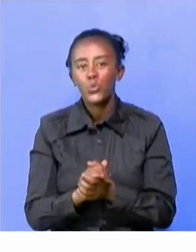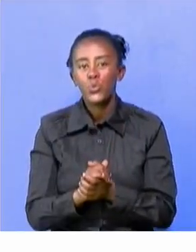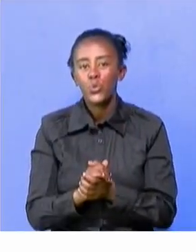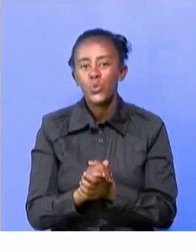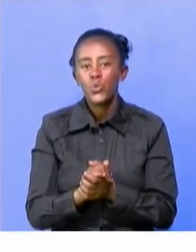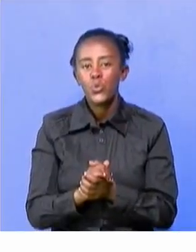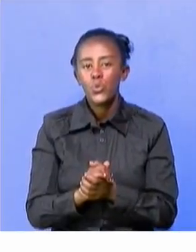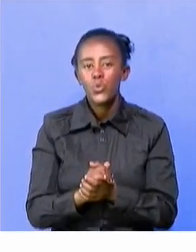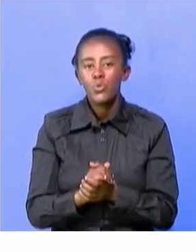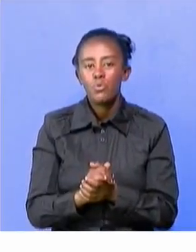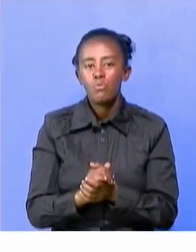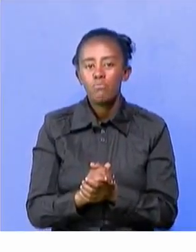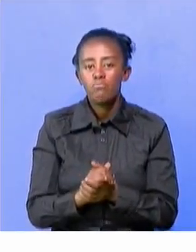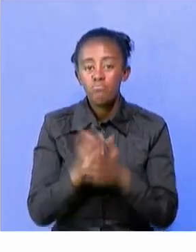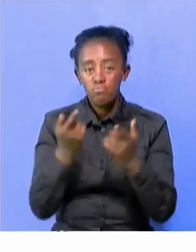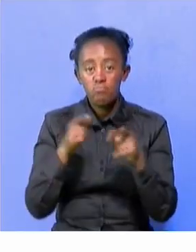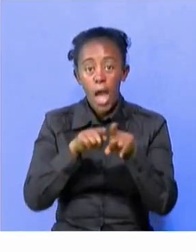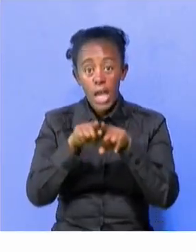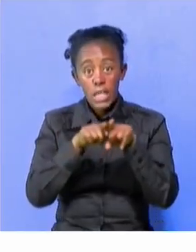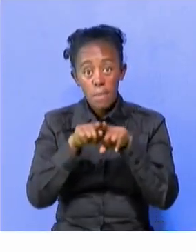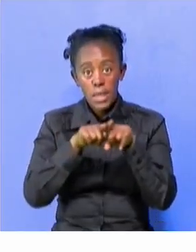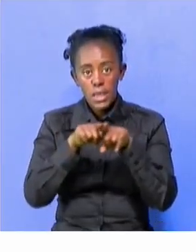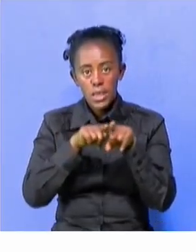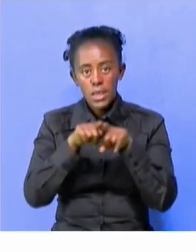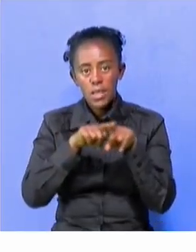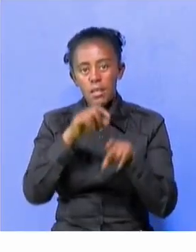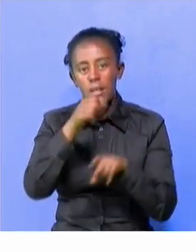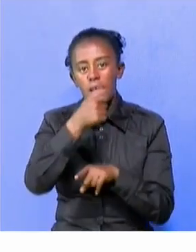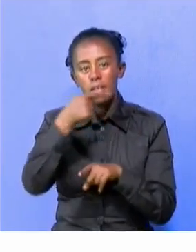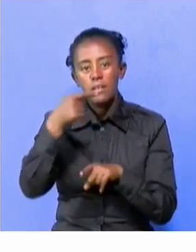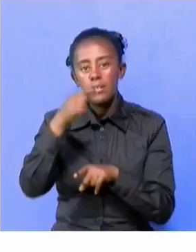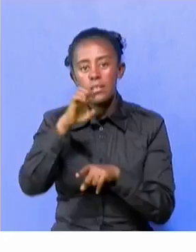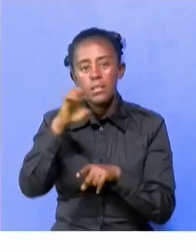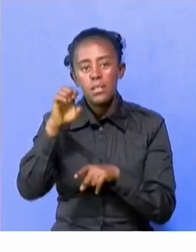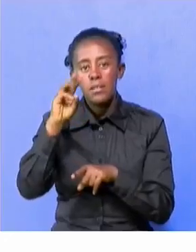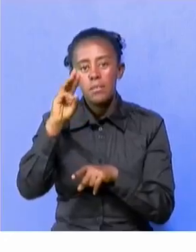Agreement, you know? Agreement.